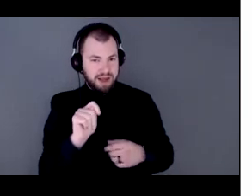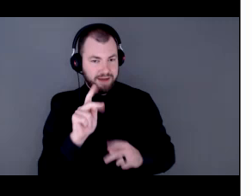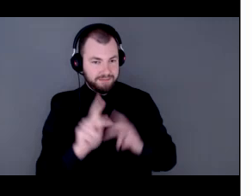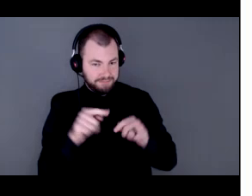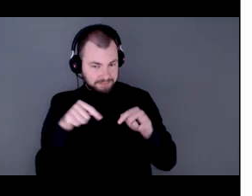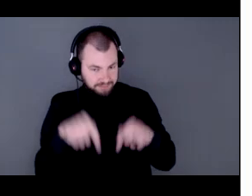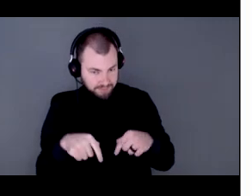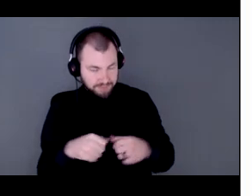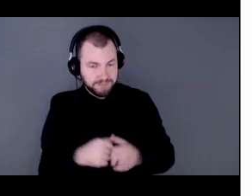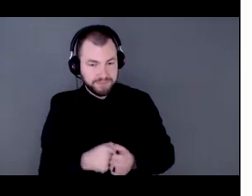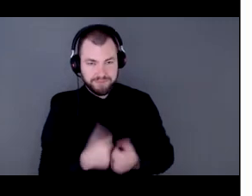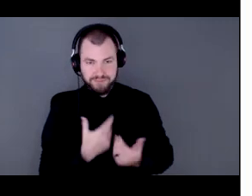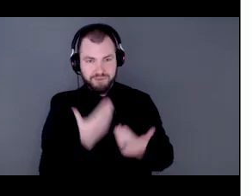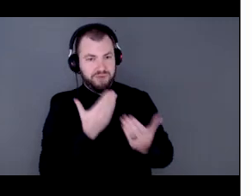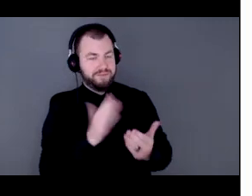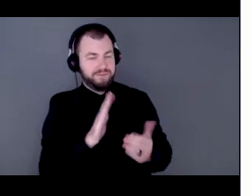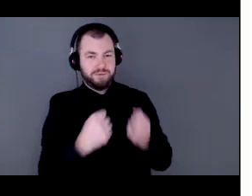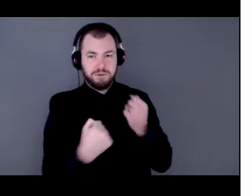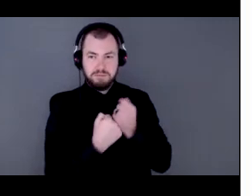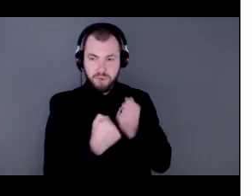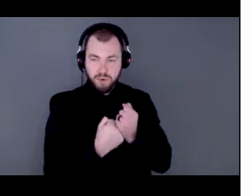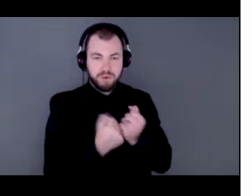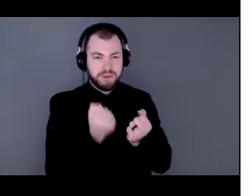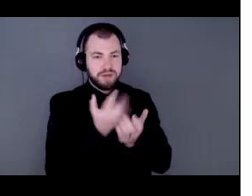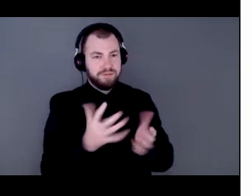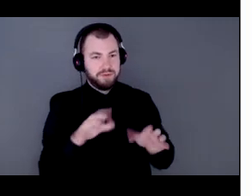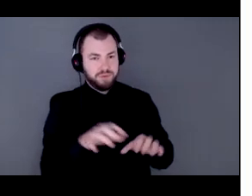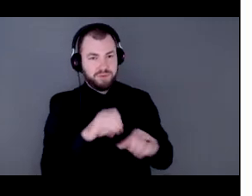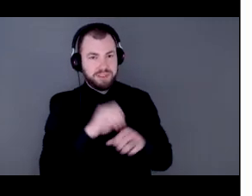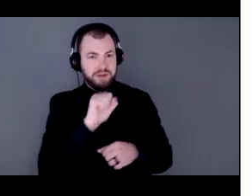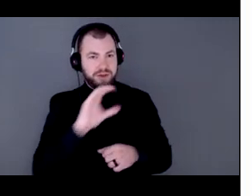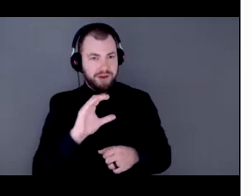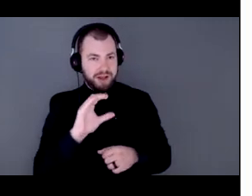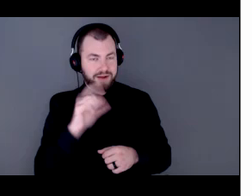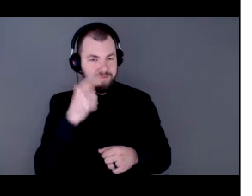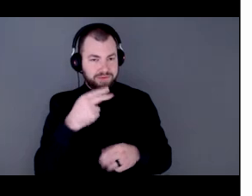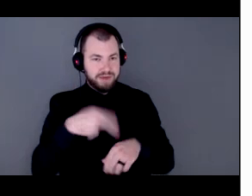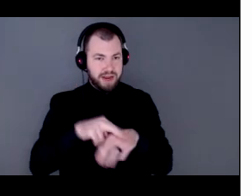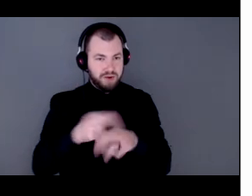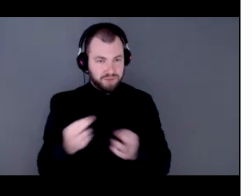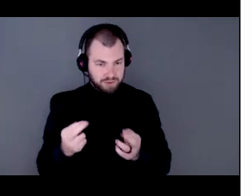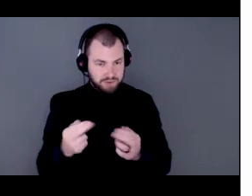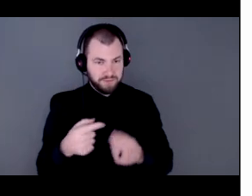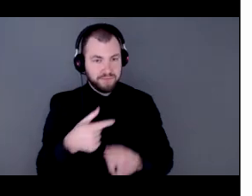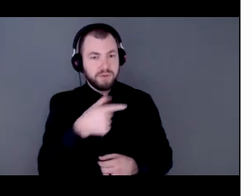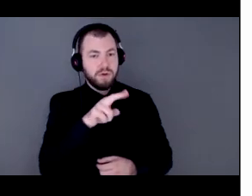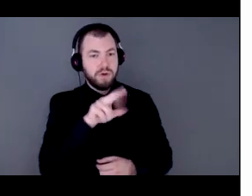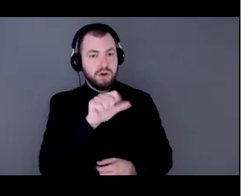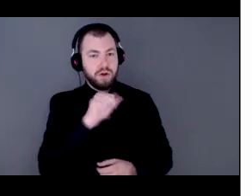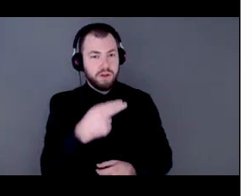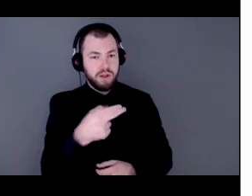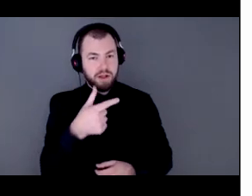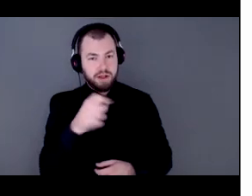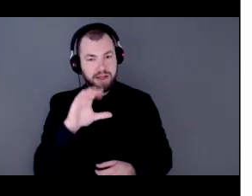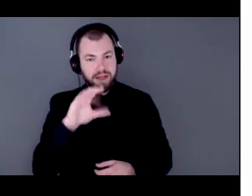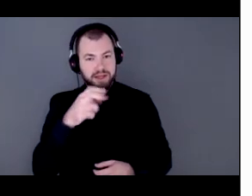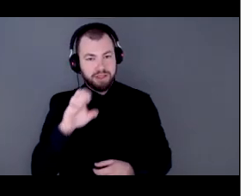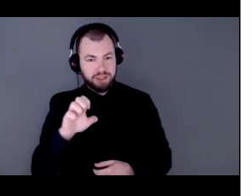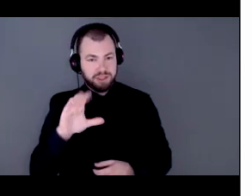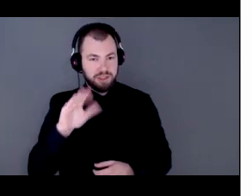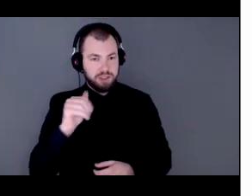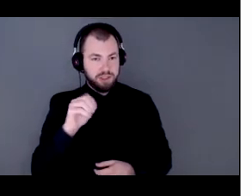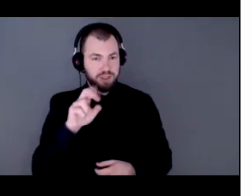for your support and all you do in South Carolina for natural resources. We have the Gullah Geechee Chamber Foundation,